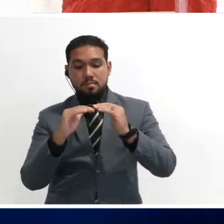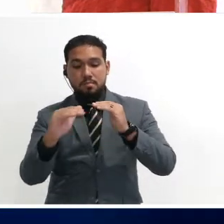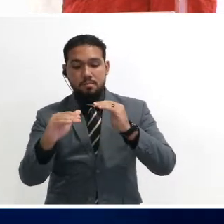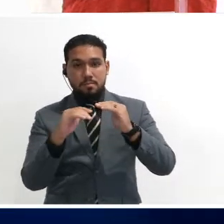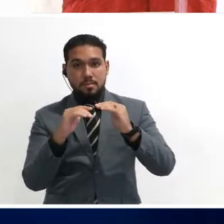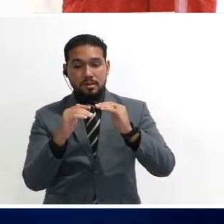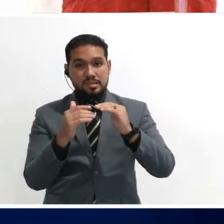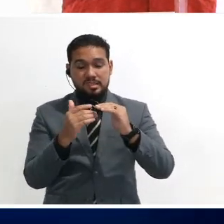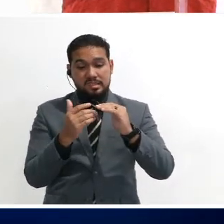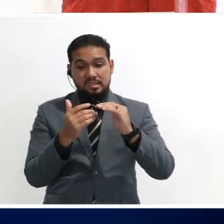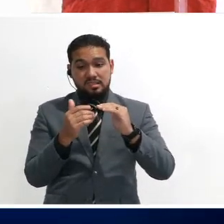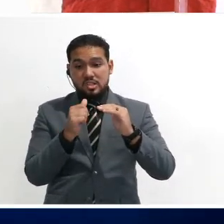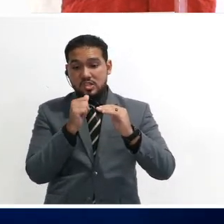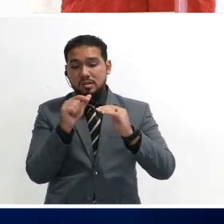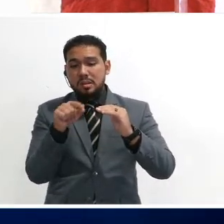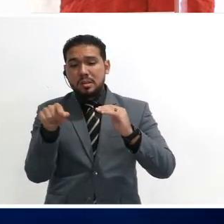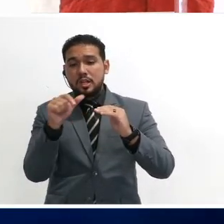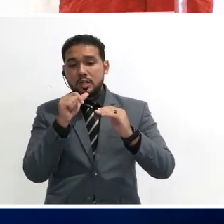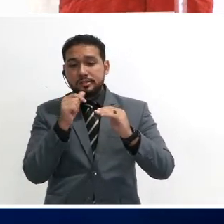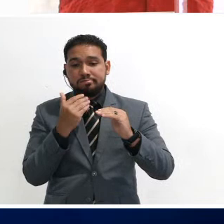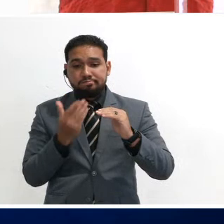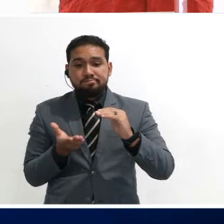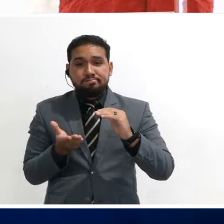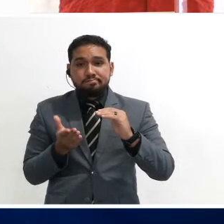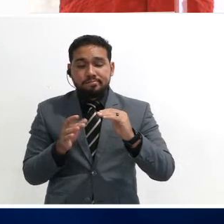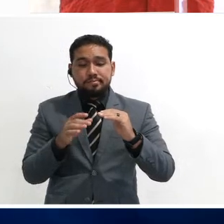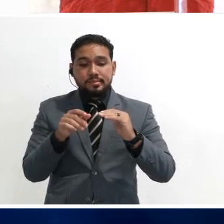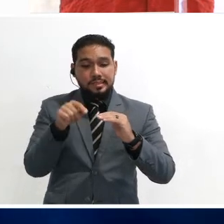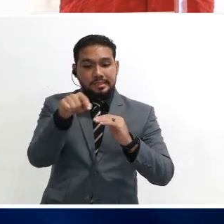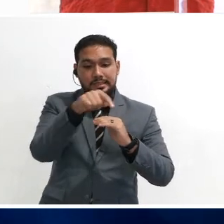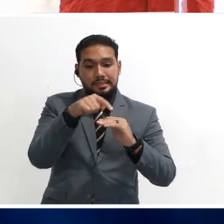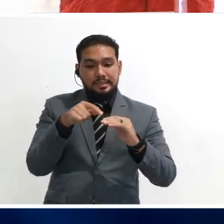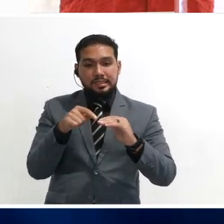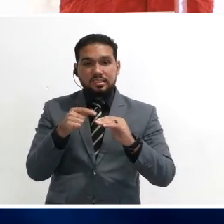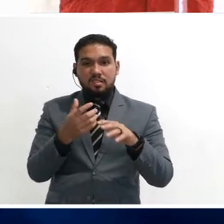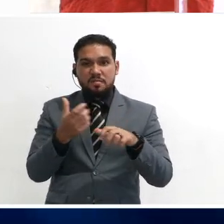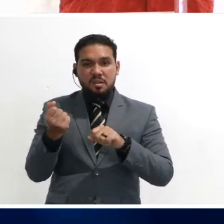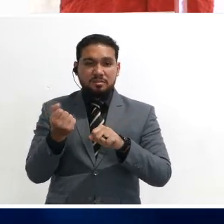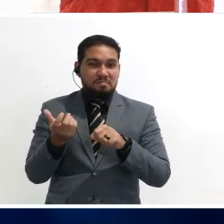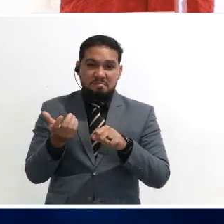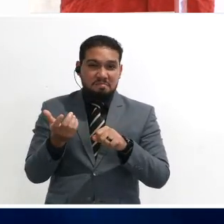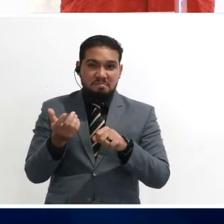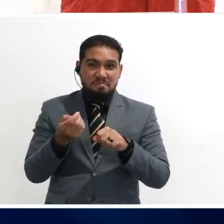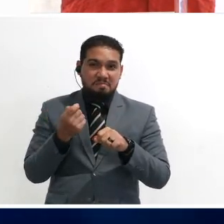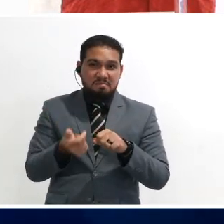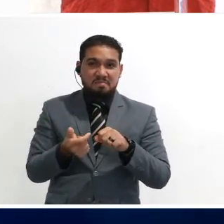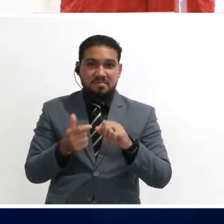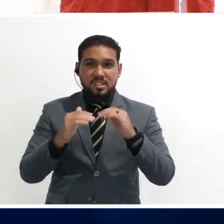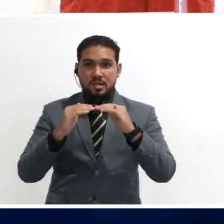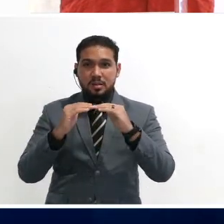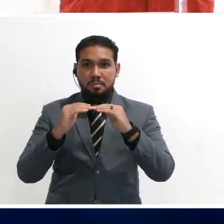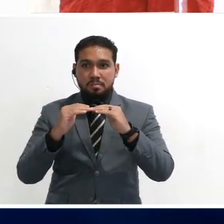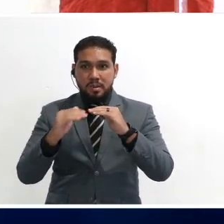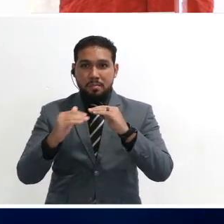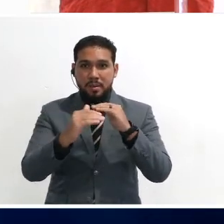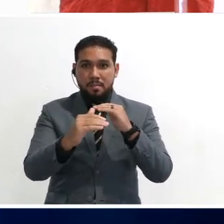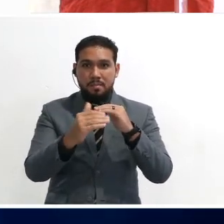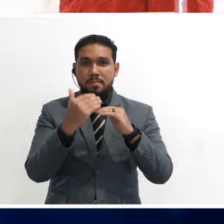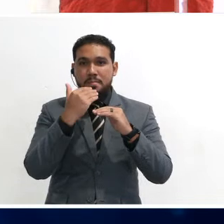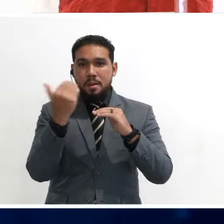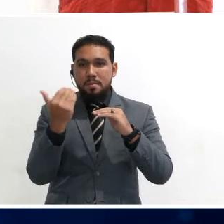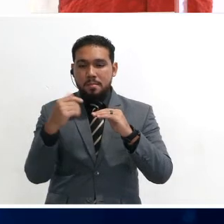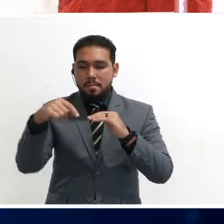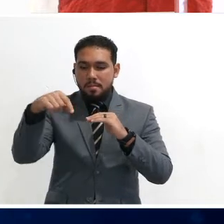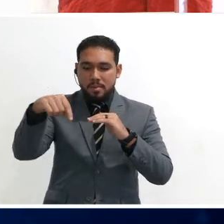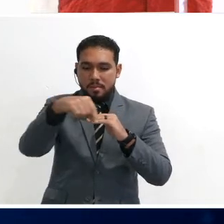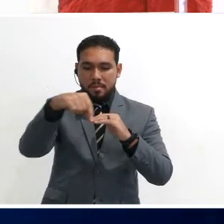then you're going to be essentially aligning one wafer that has some bad chips with another wafer that has good